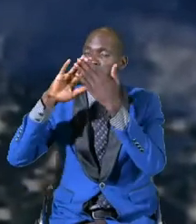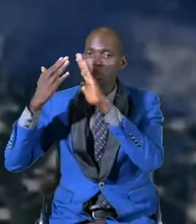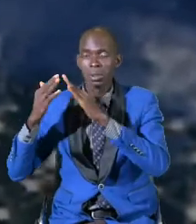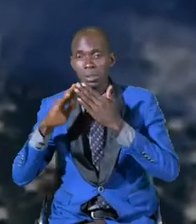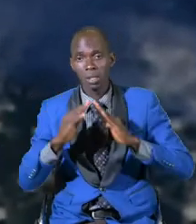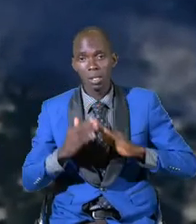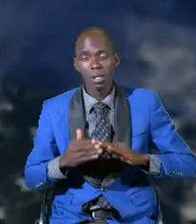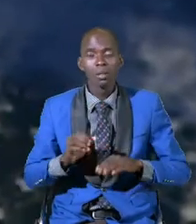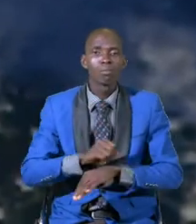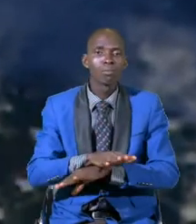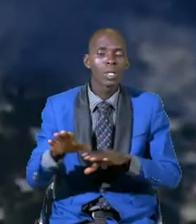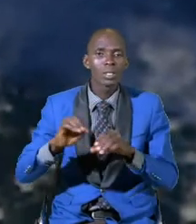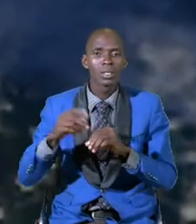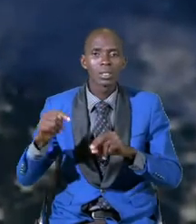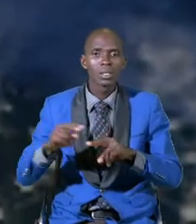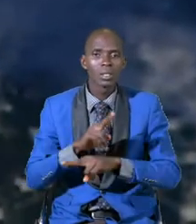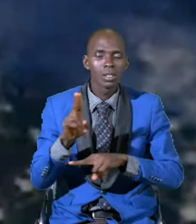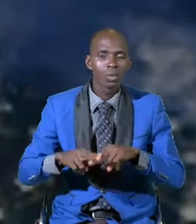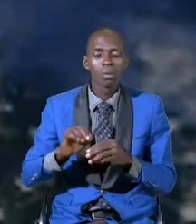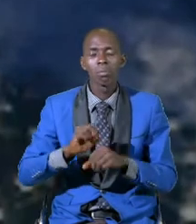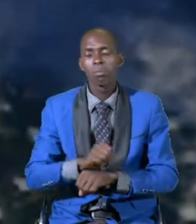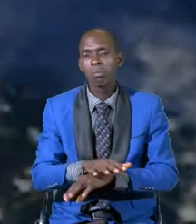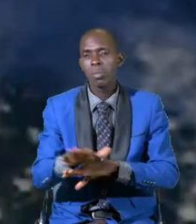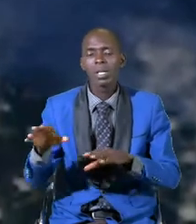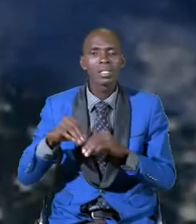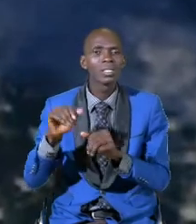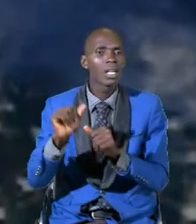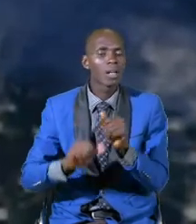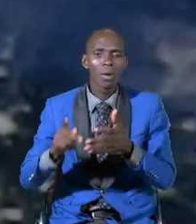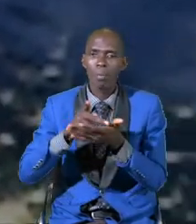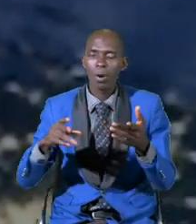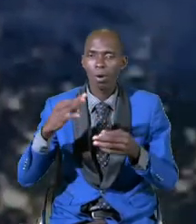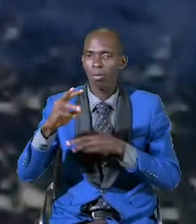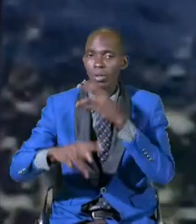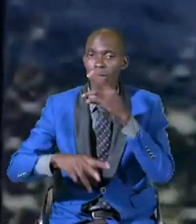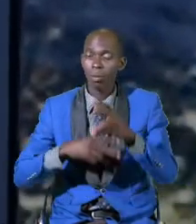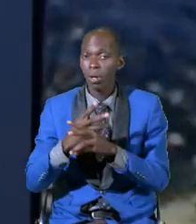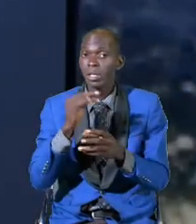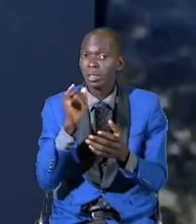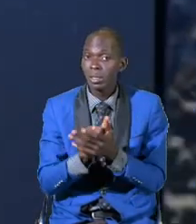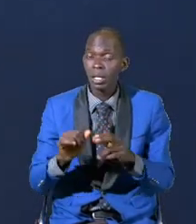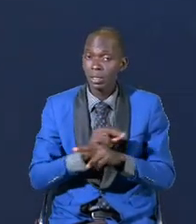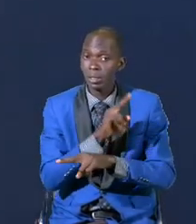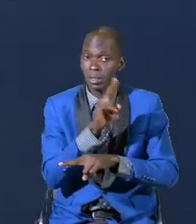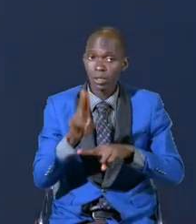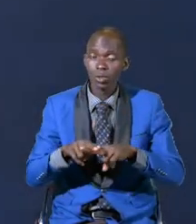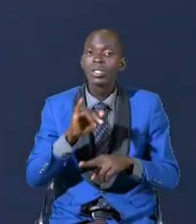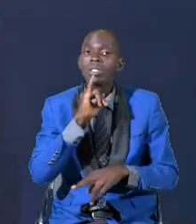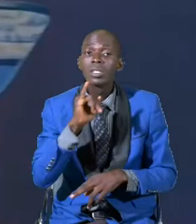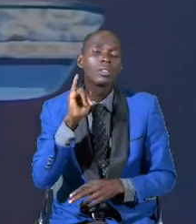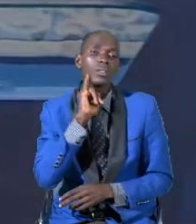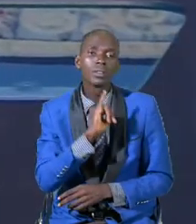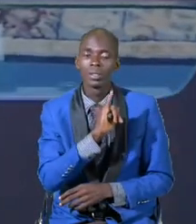their nation, impact in all the nations of the world. That nation is Israel. Already